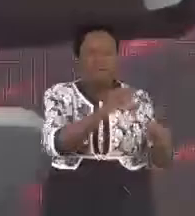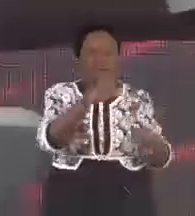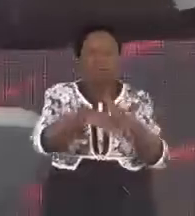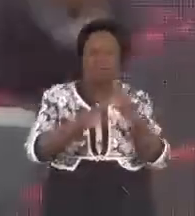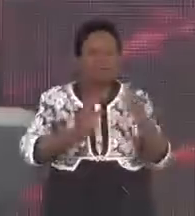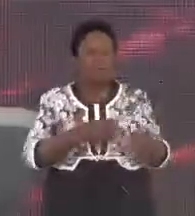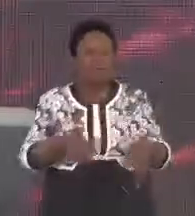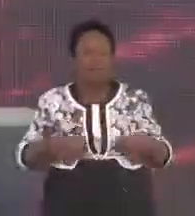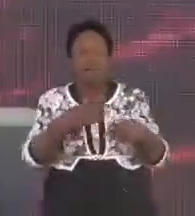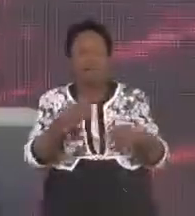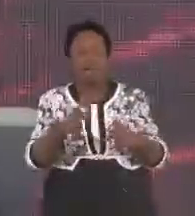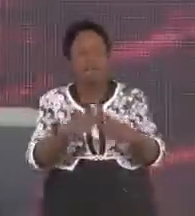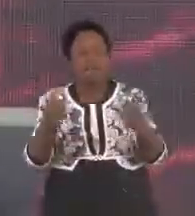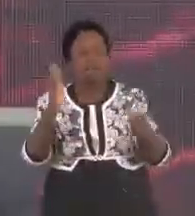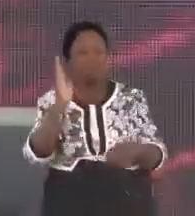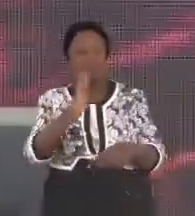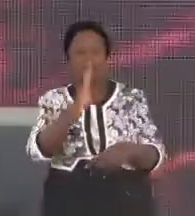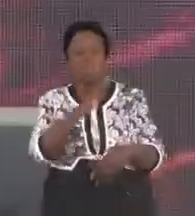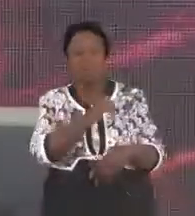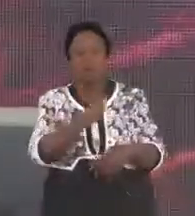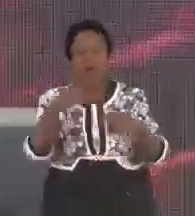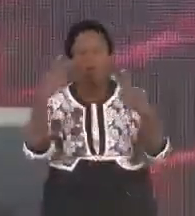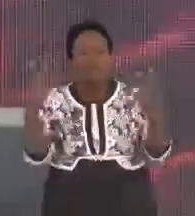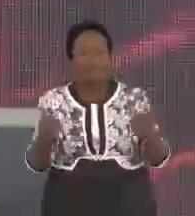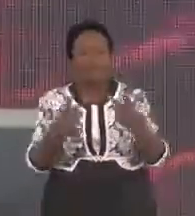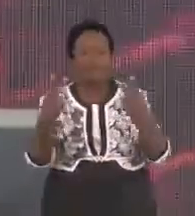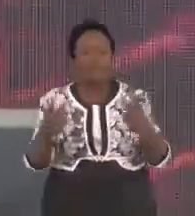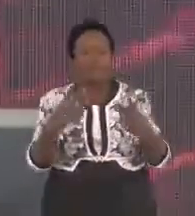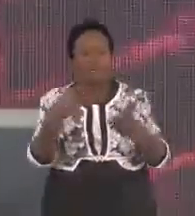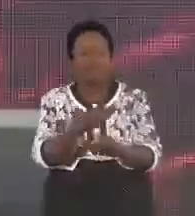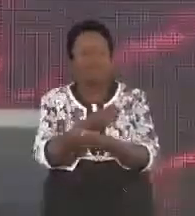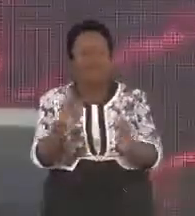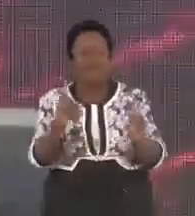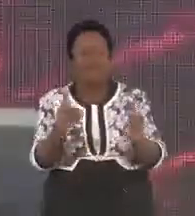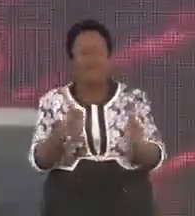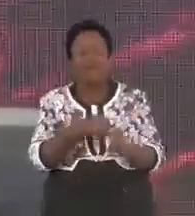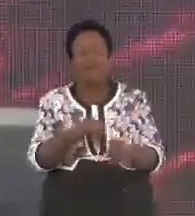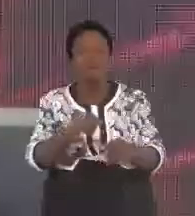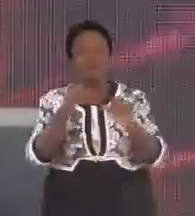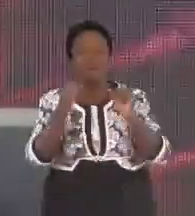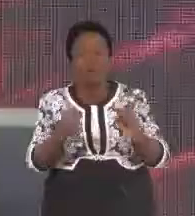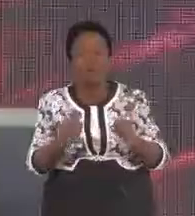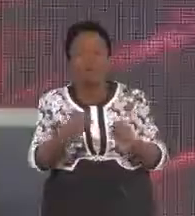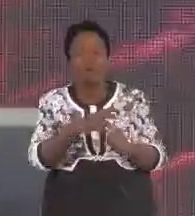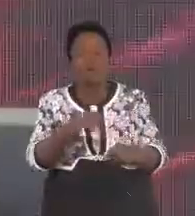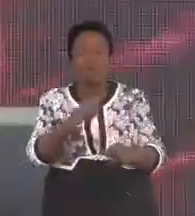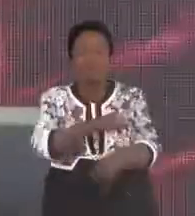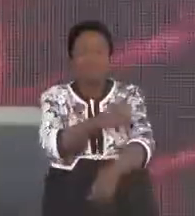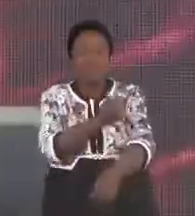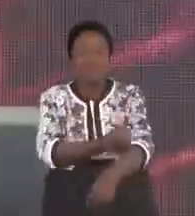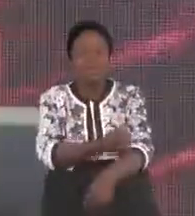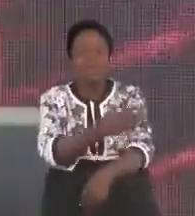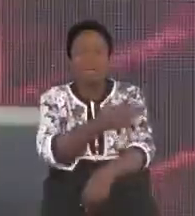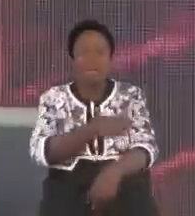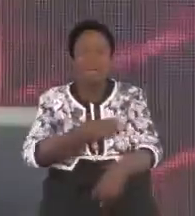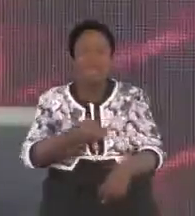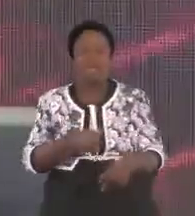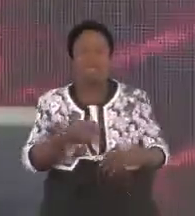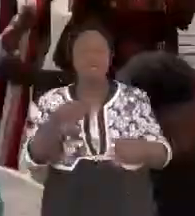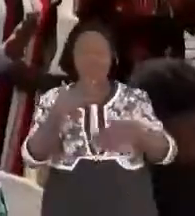will be a victory, a deliverance, a dominion, a rejoicing, a revelation